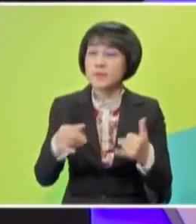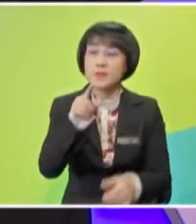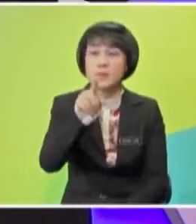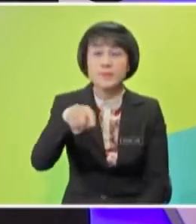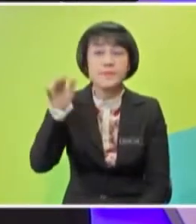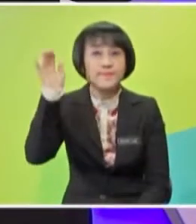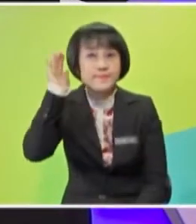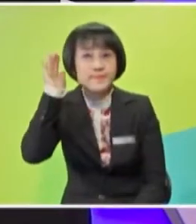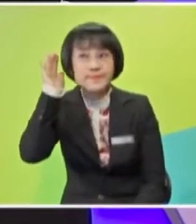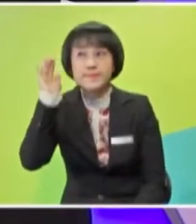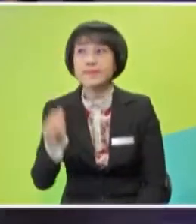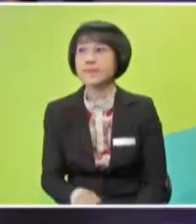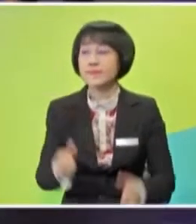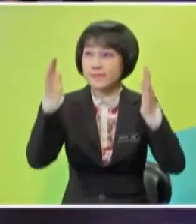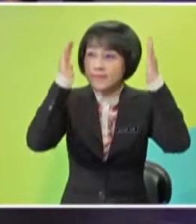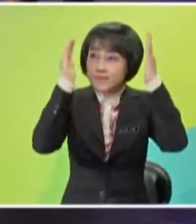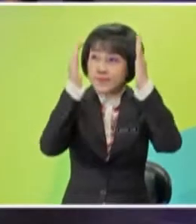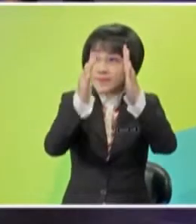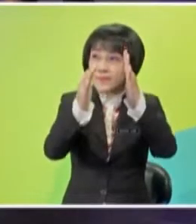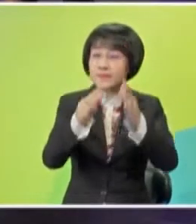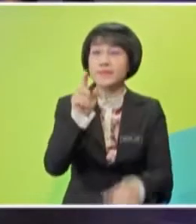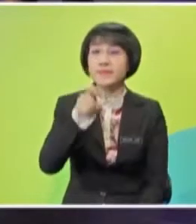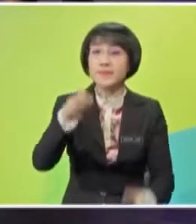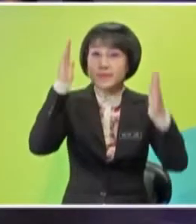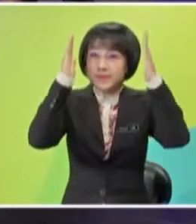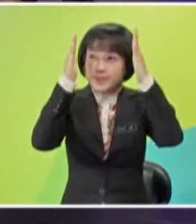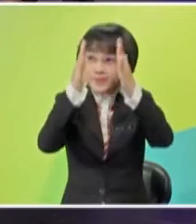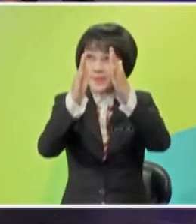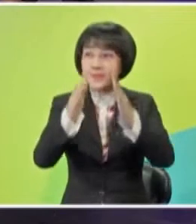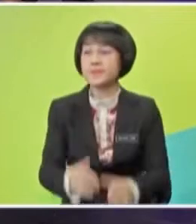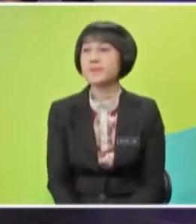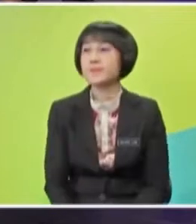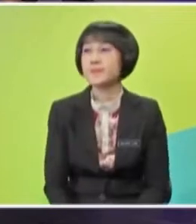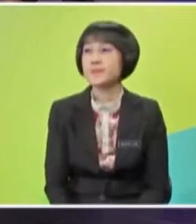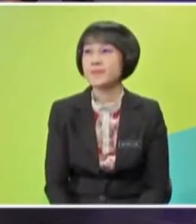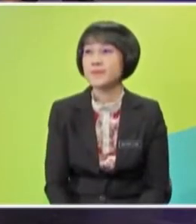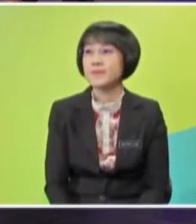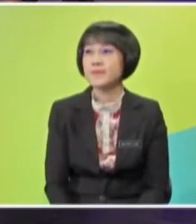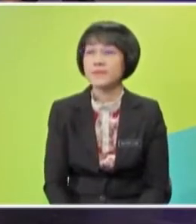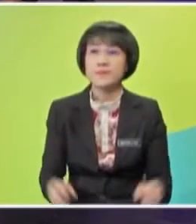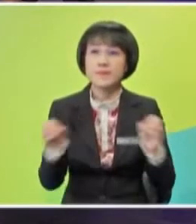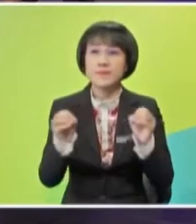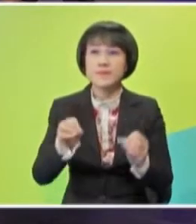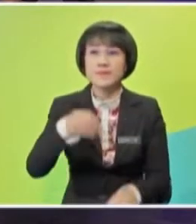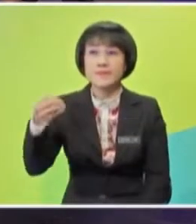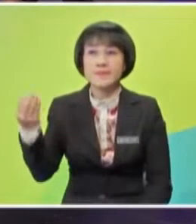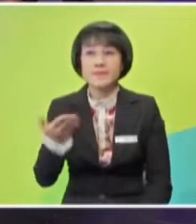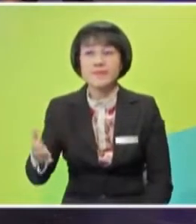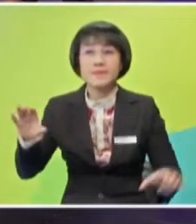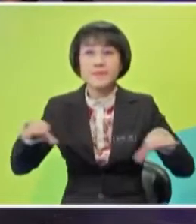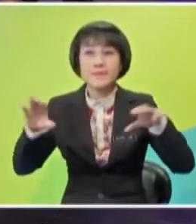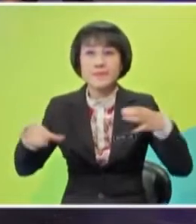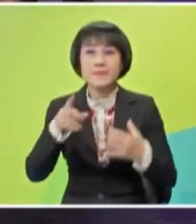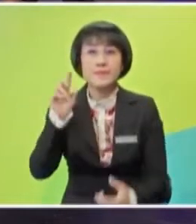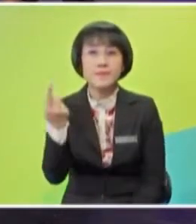Yeah. So listen attentively, meaning you need to pay attention, because you don't have anything or other things to do during that particular time.